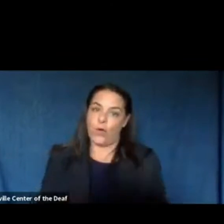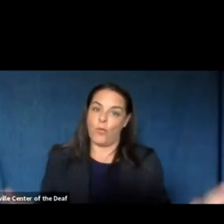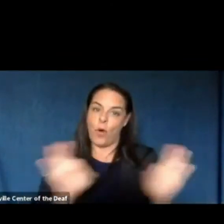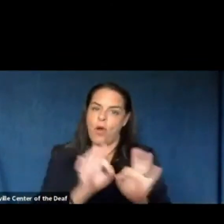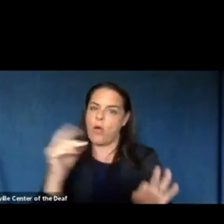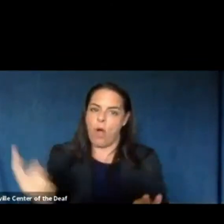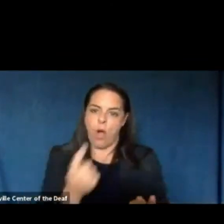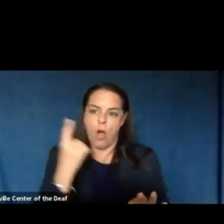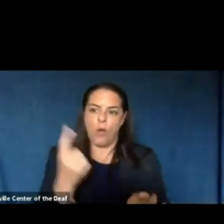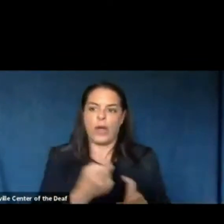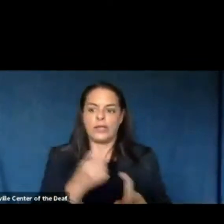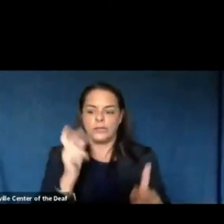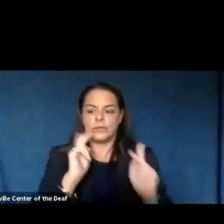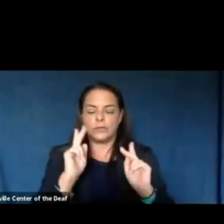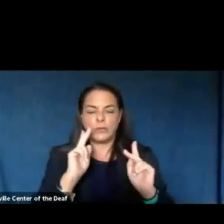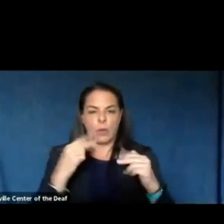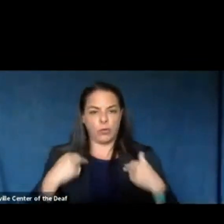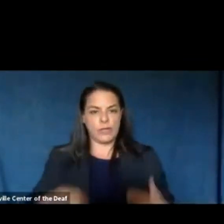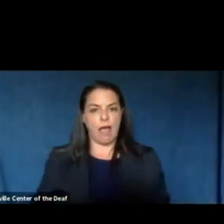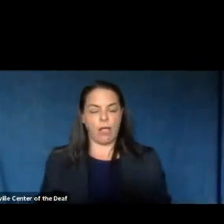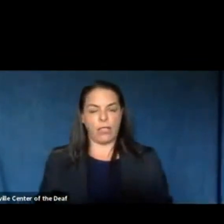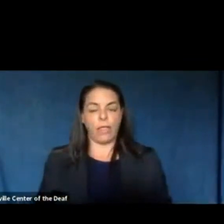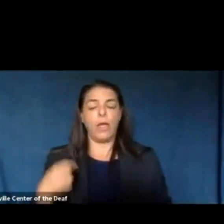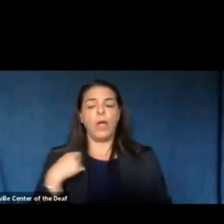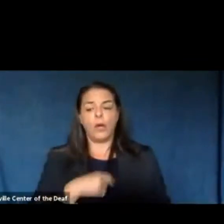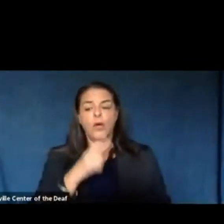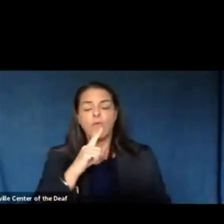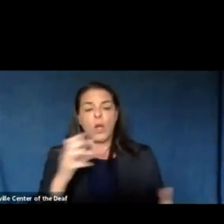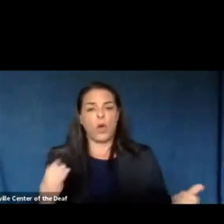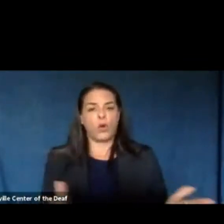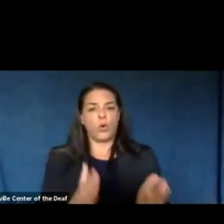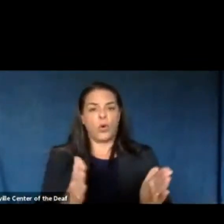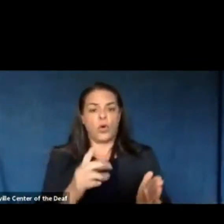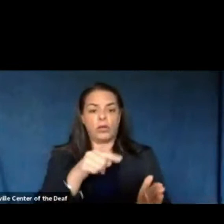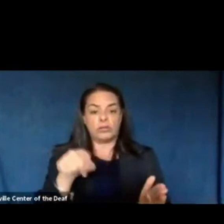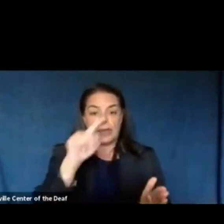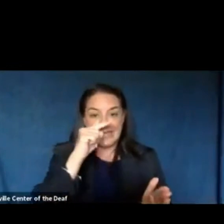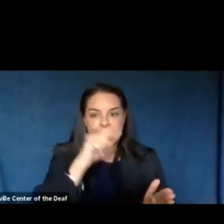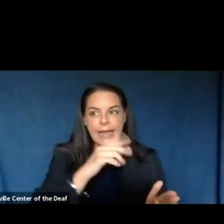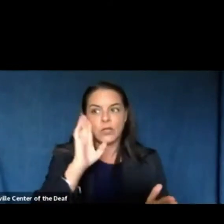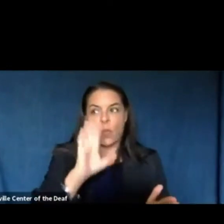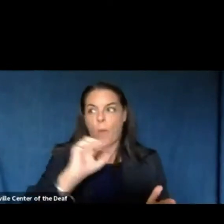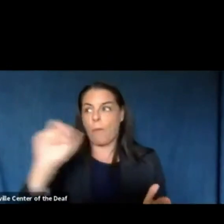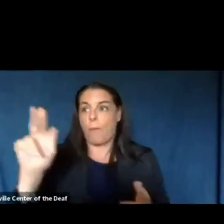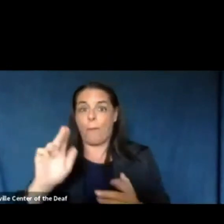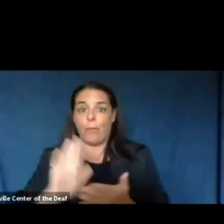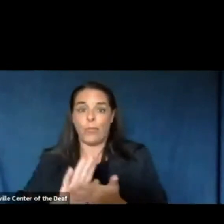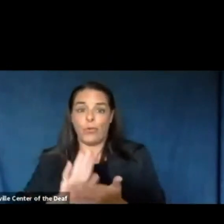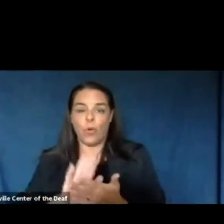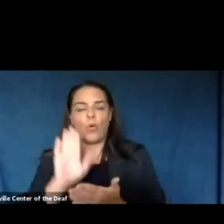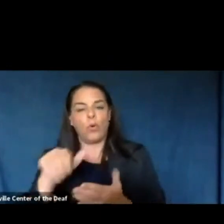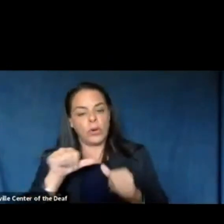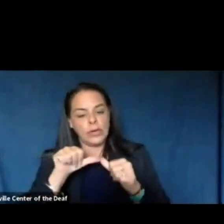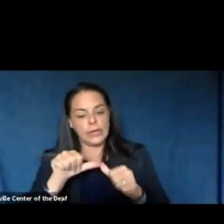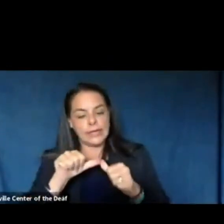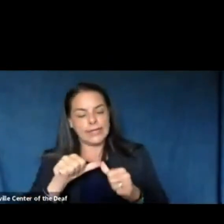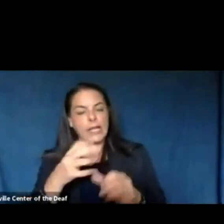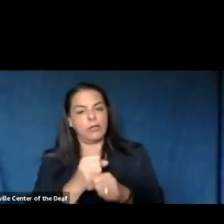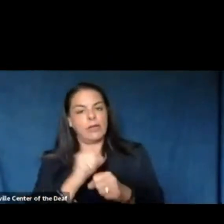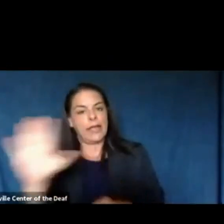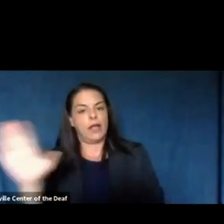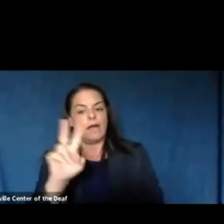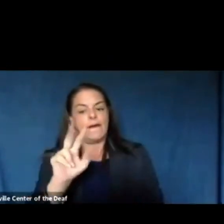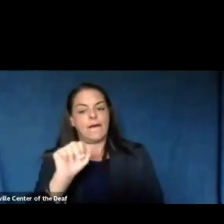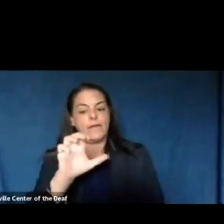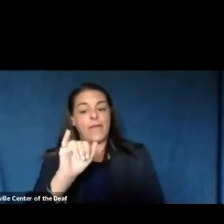perspective. And we really want to encourage, the kids that are going back to school to continue to get their vaccines that they